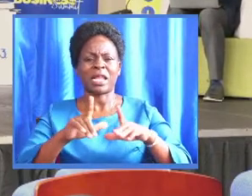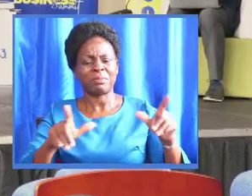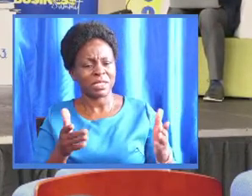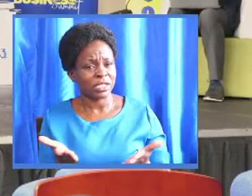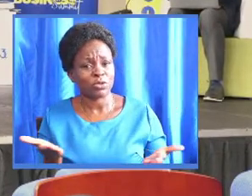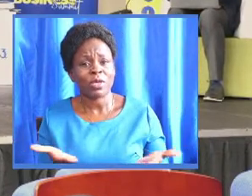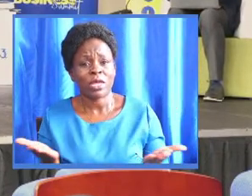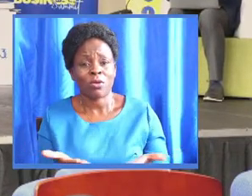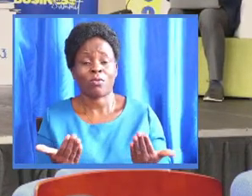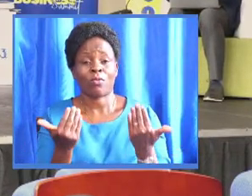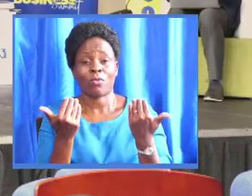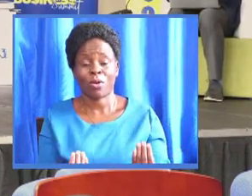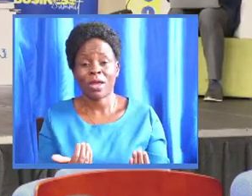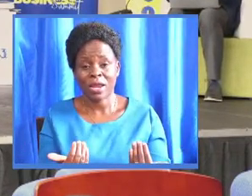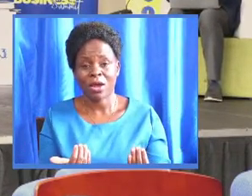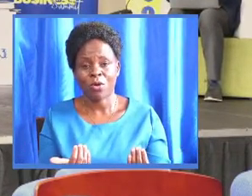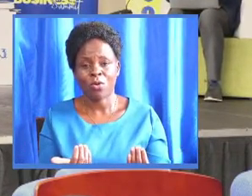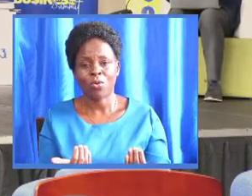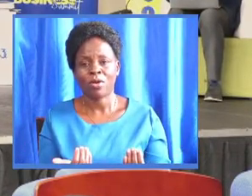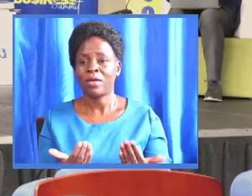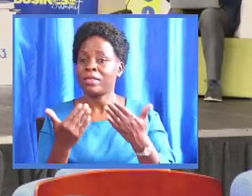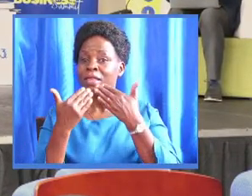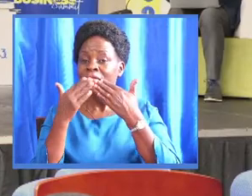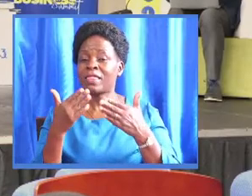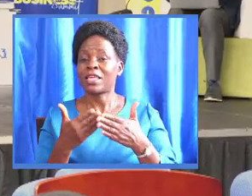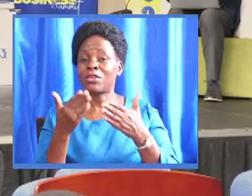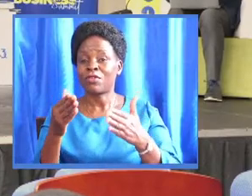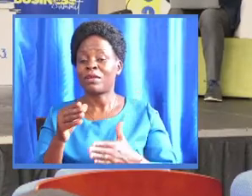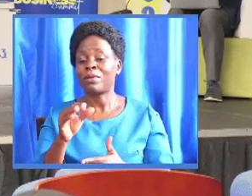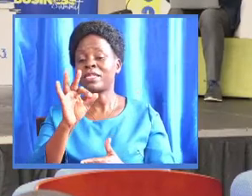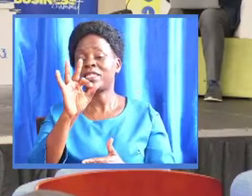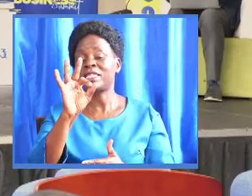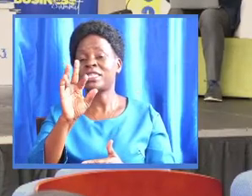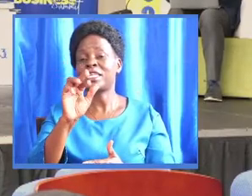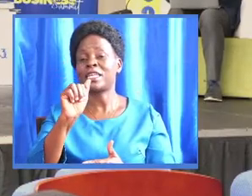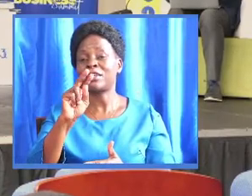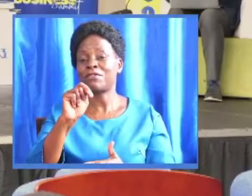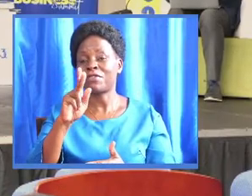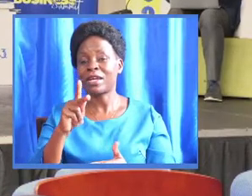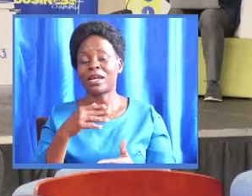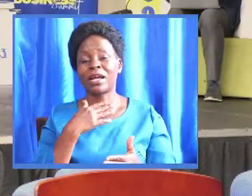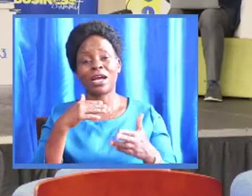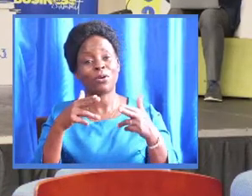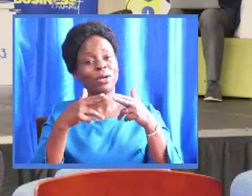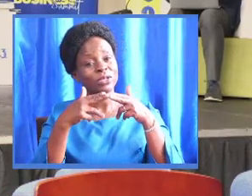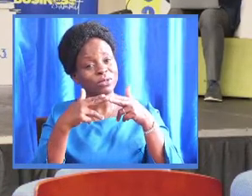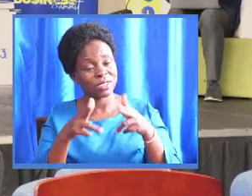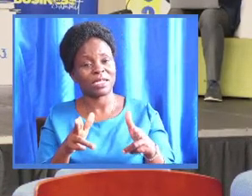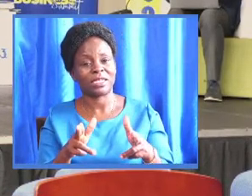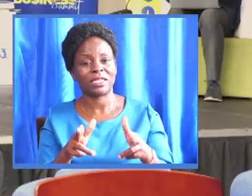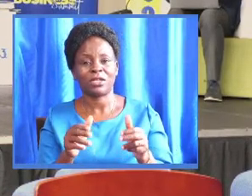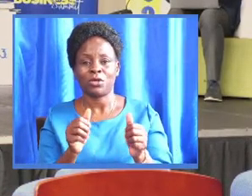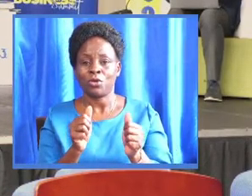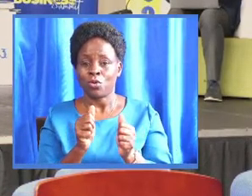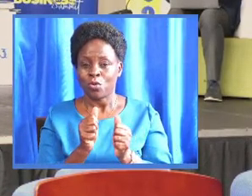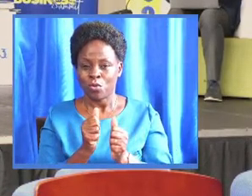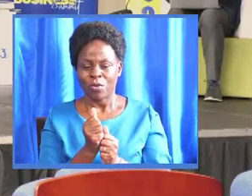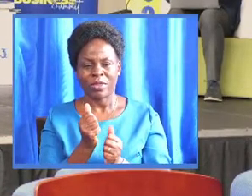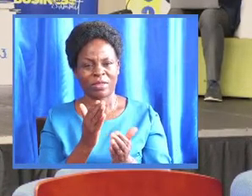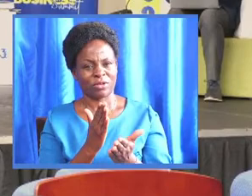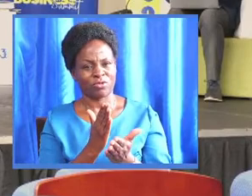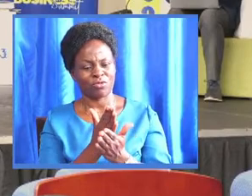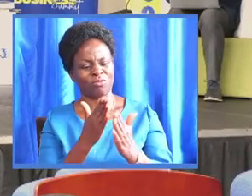sector. We can start from there, Shirley. Thank you very much, Frank. I would like to start with the real estate as a